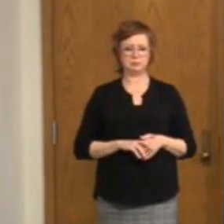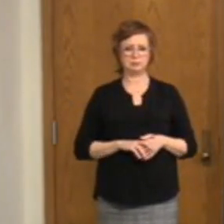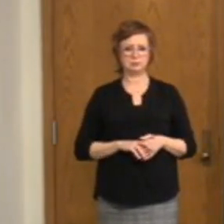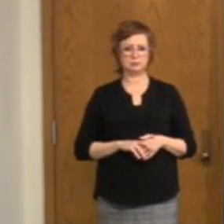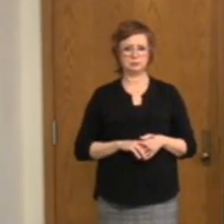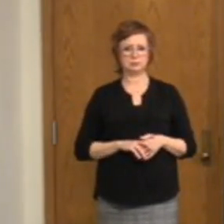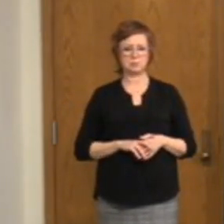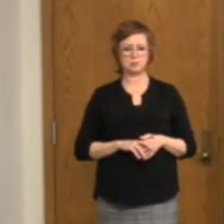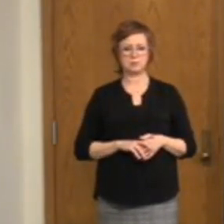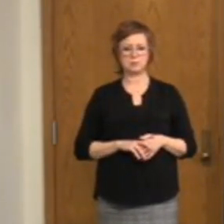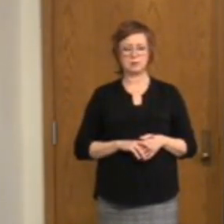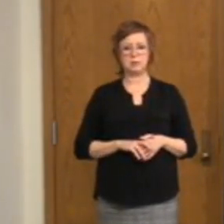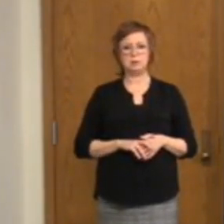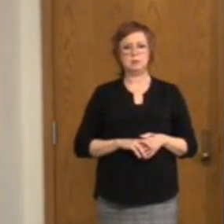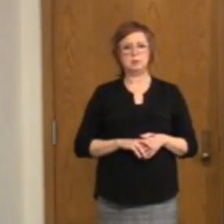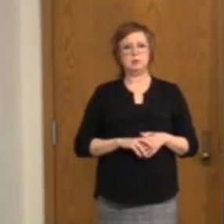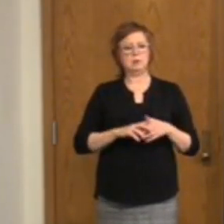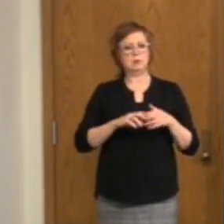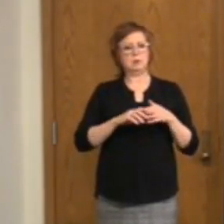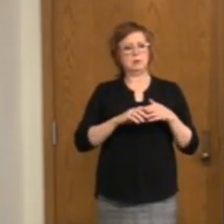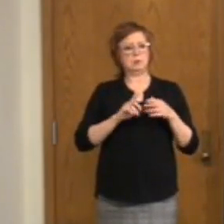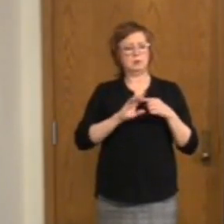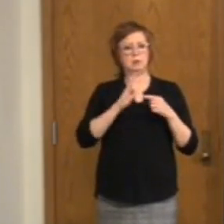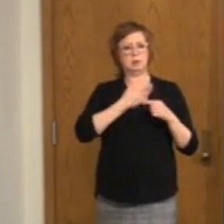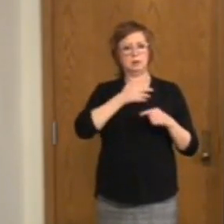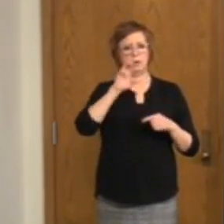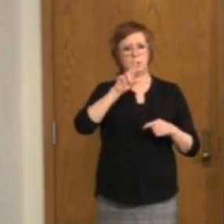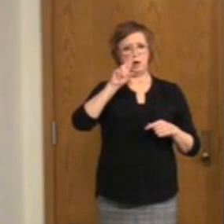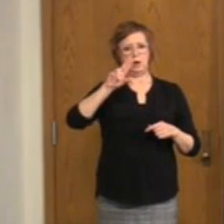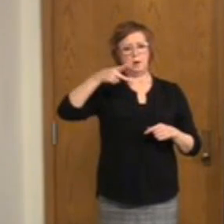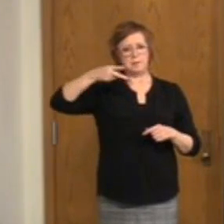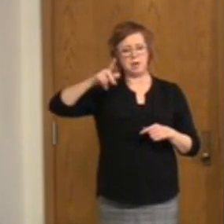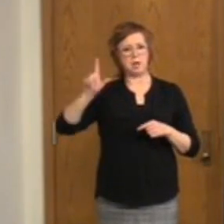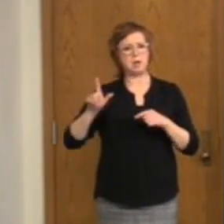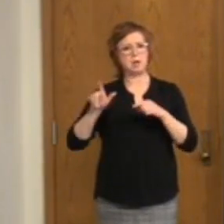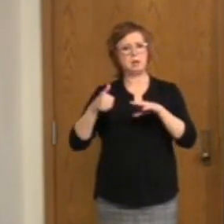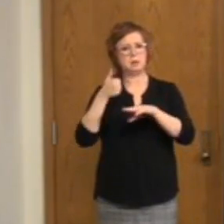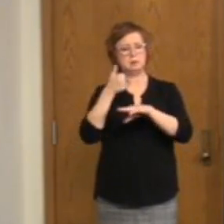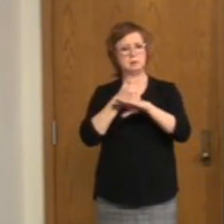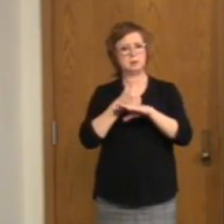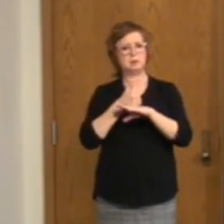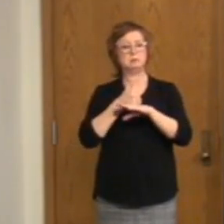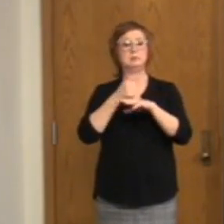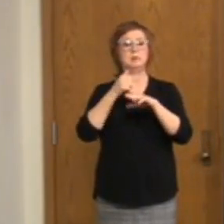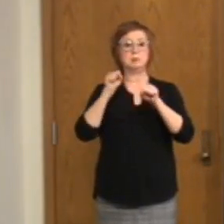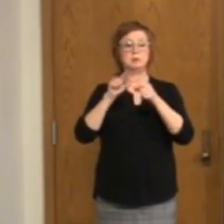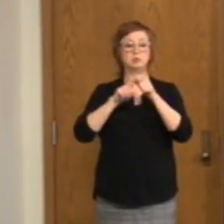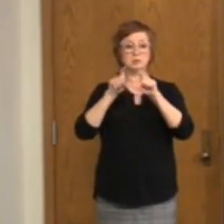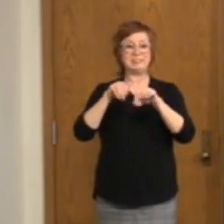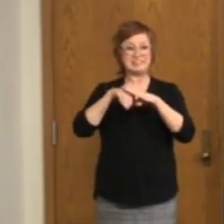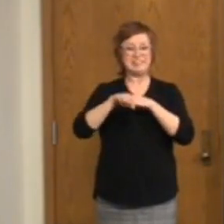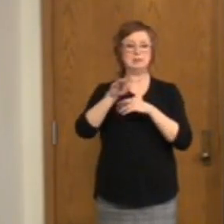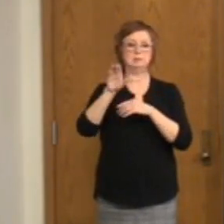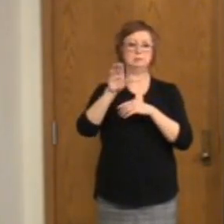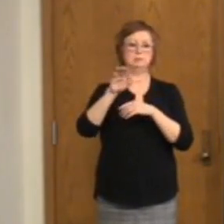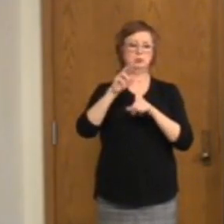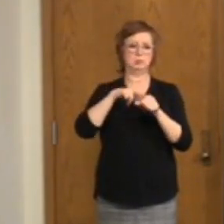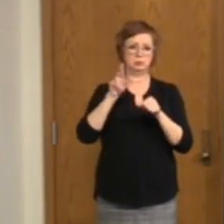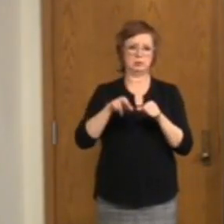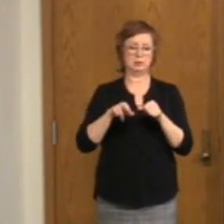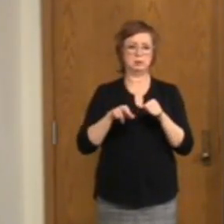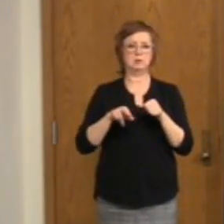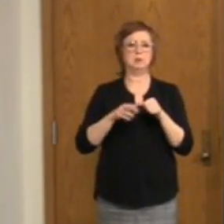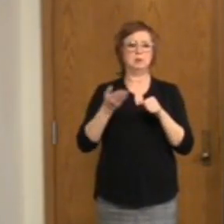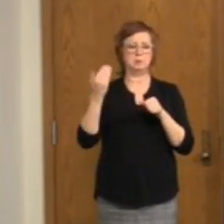like the Premier said, the RPL is developing in-house capacity, so we could send about 120 samples to Winnipeg.